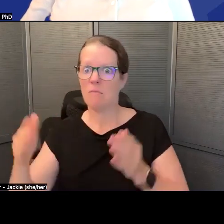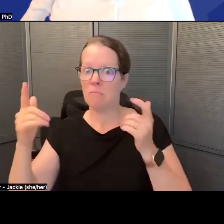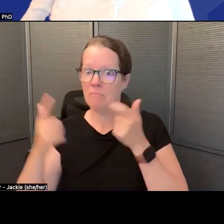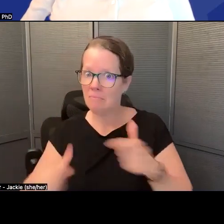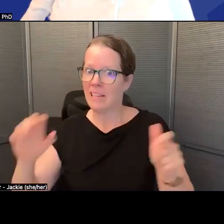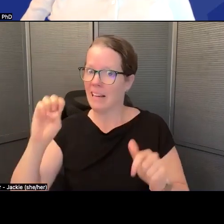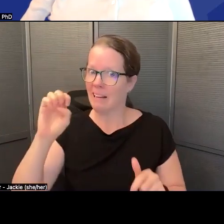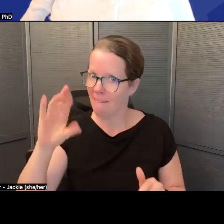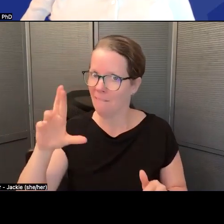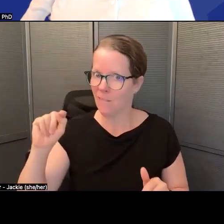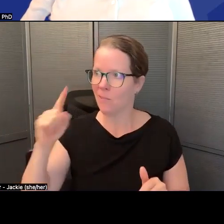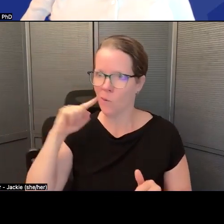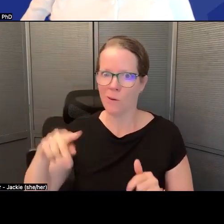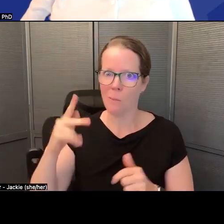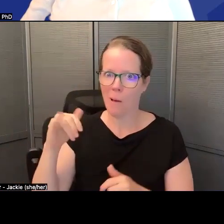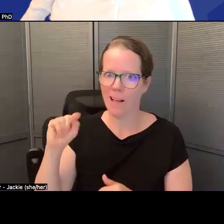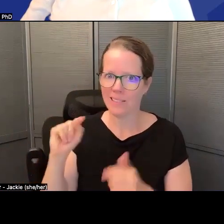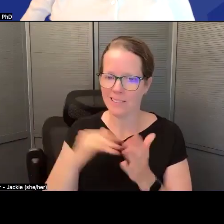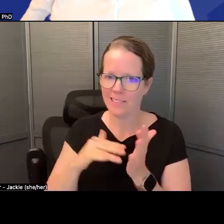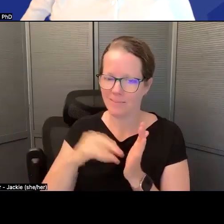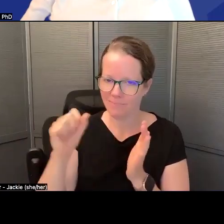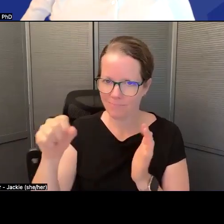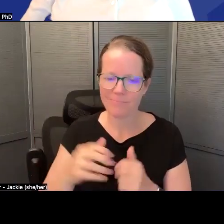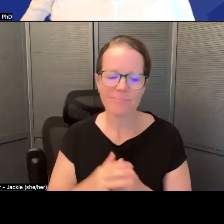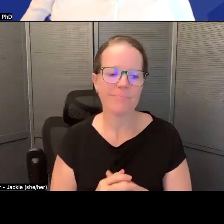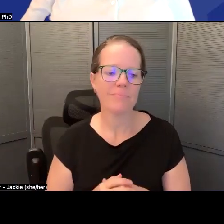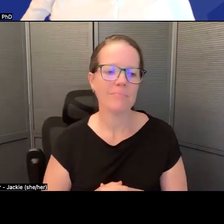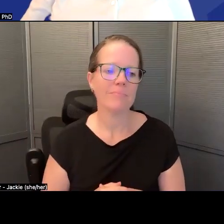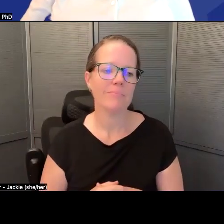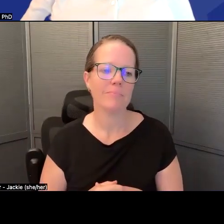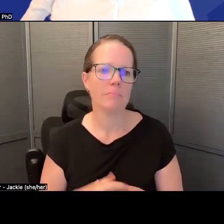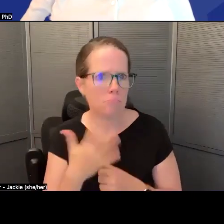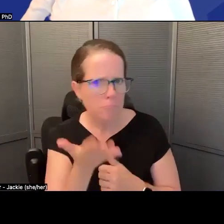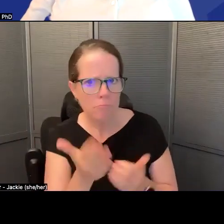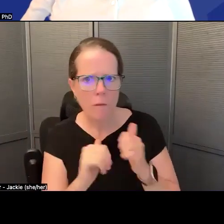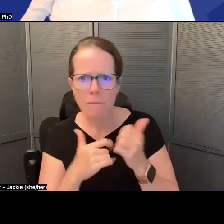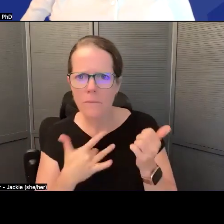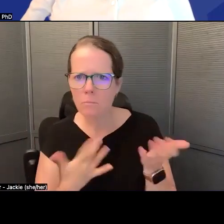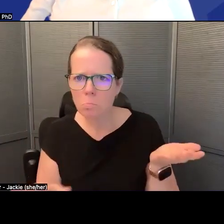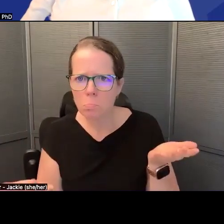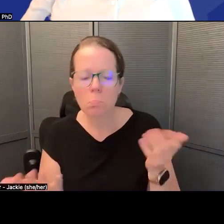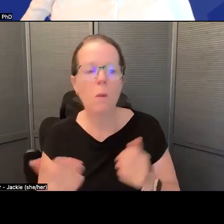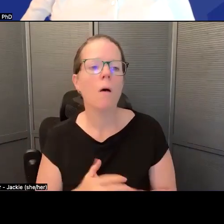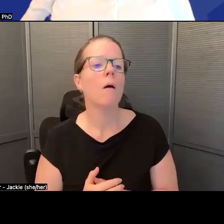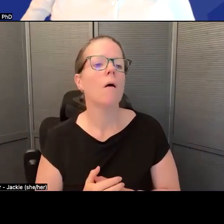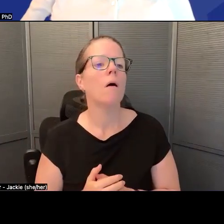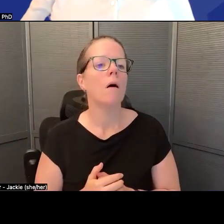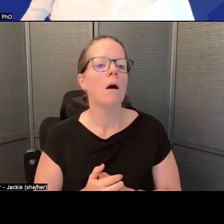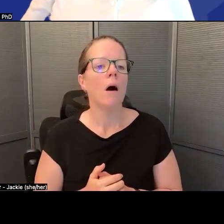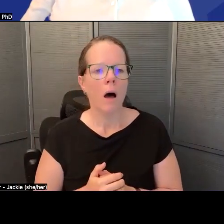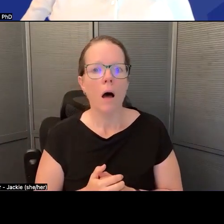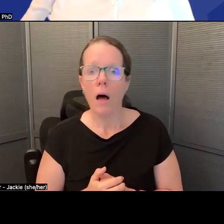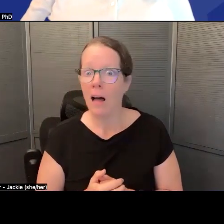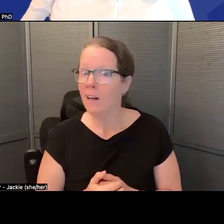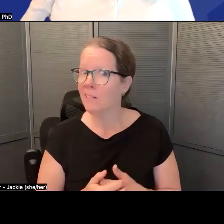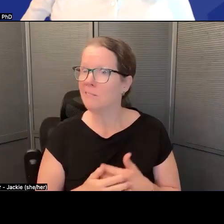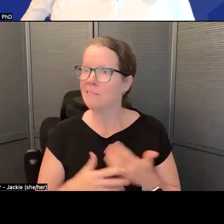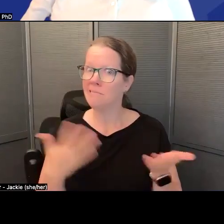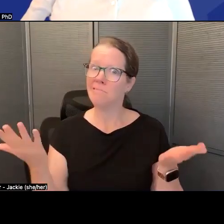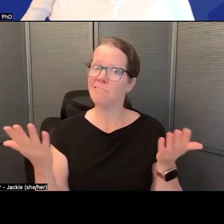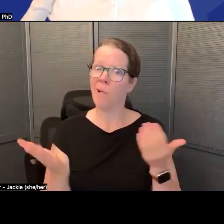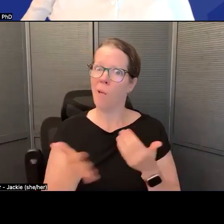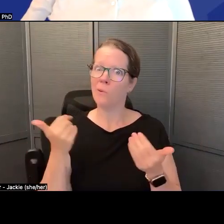the pilot. And it was pretty much unanimous that when